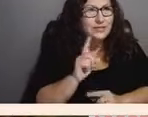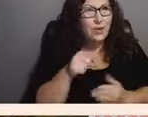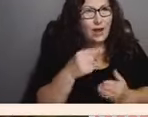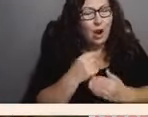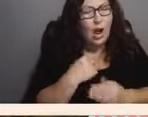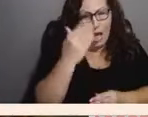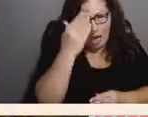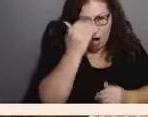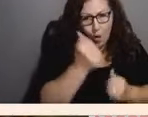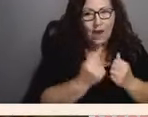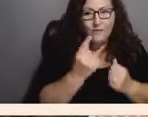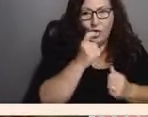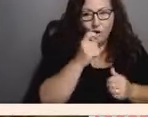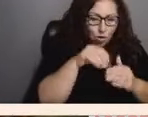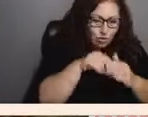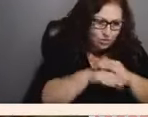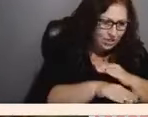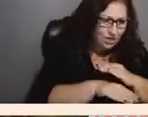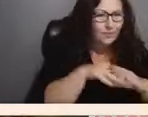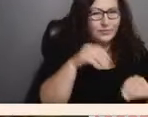of the Walmart in Tallahassee.